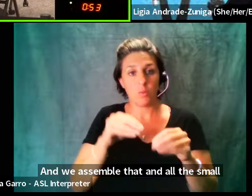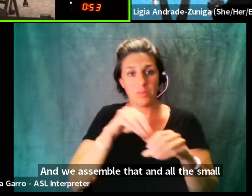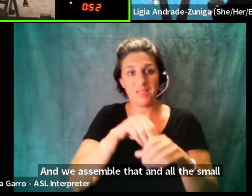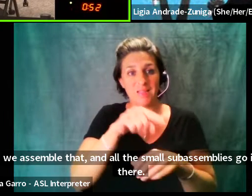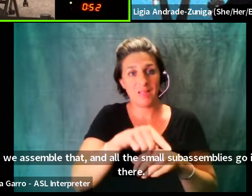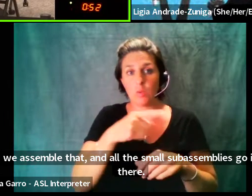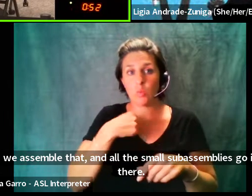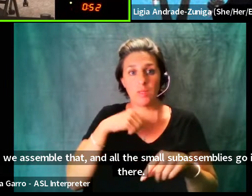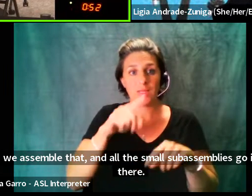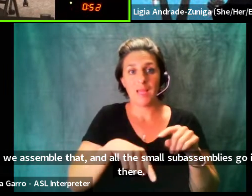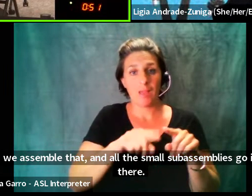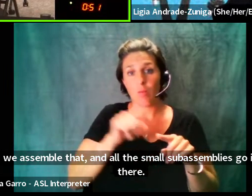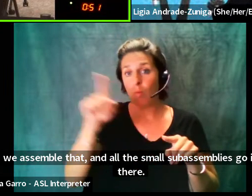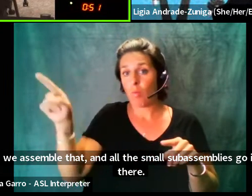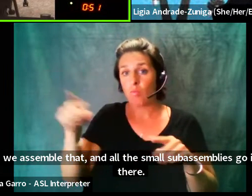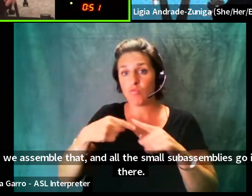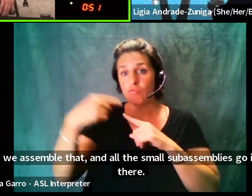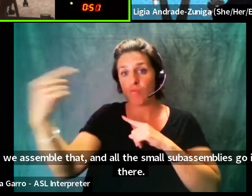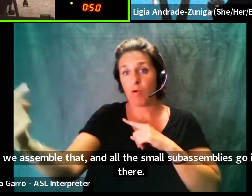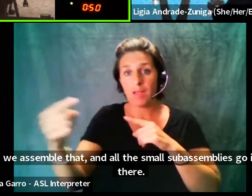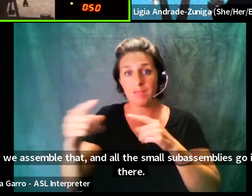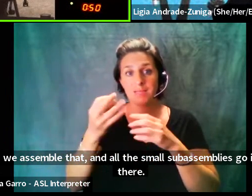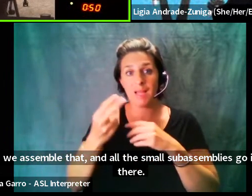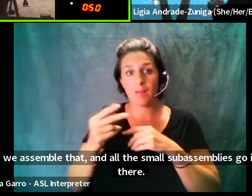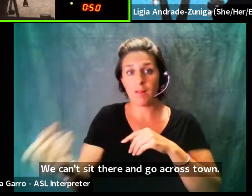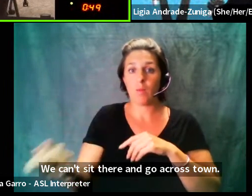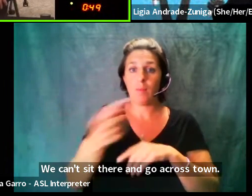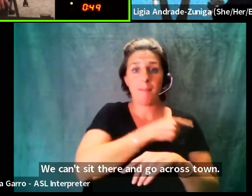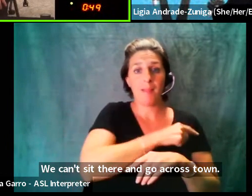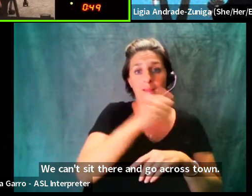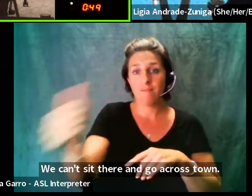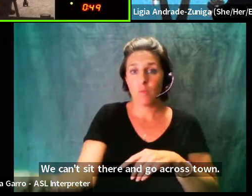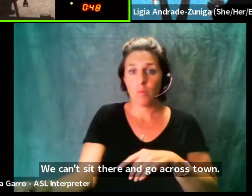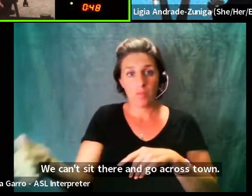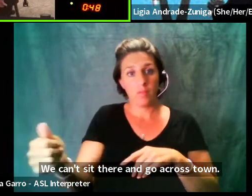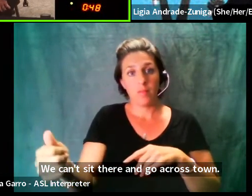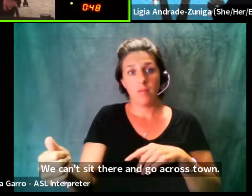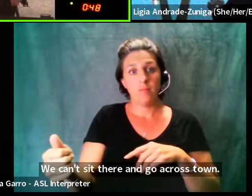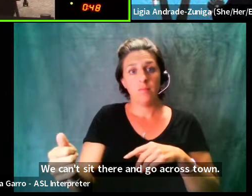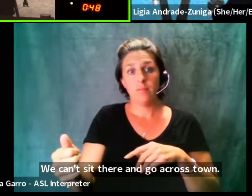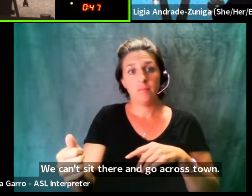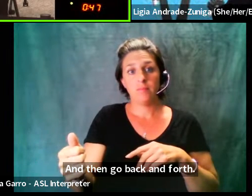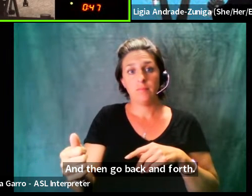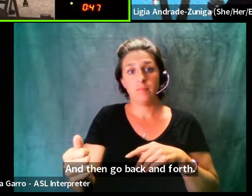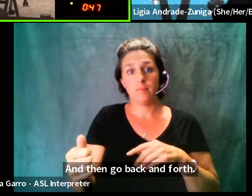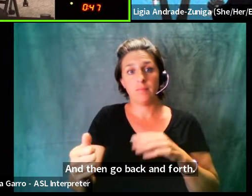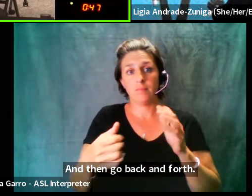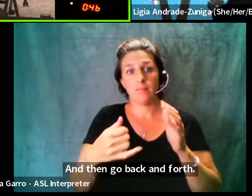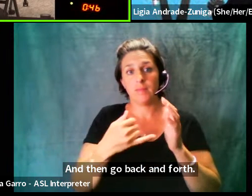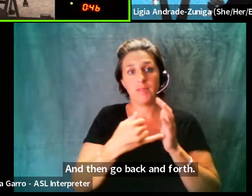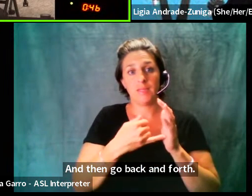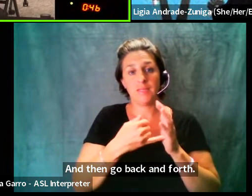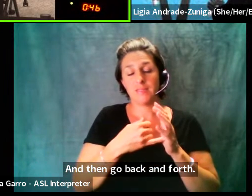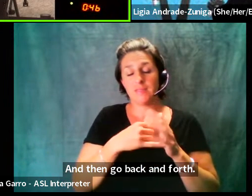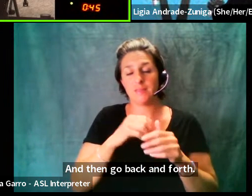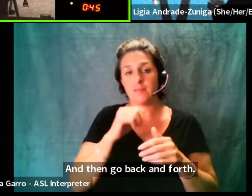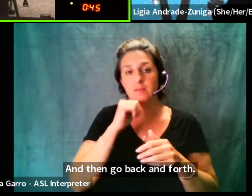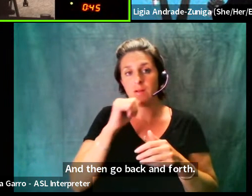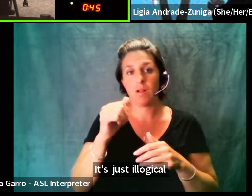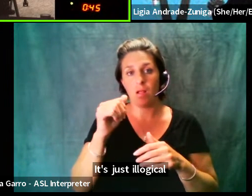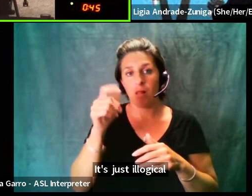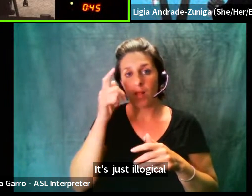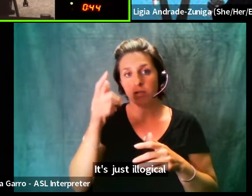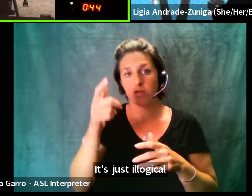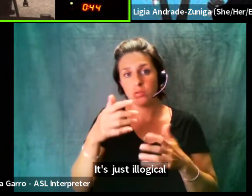can't sit there and go across town and then go back and forth. It's just illogical. And by the